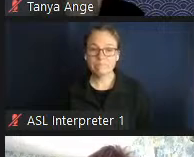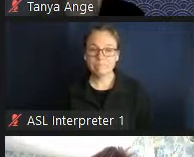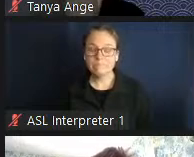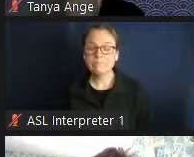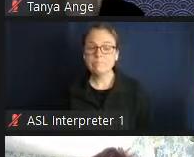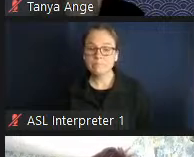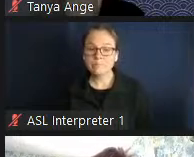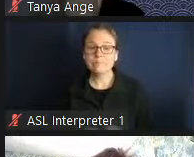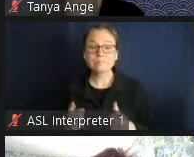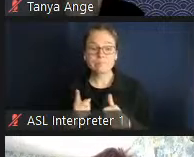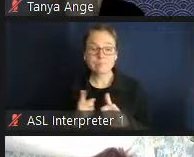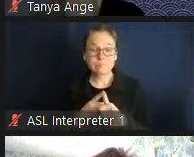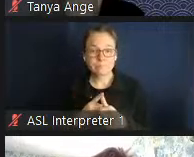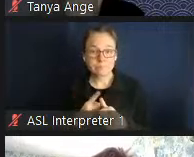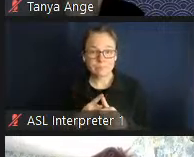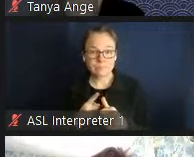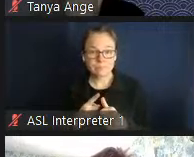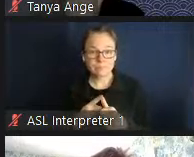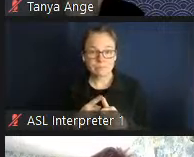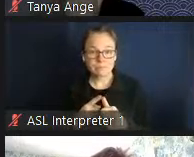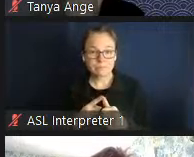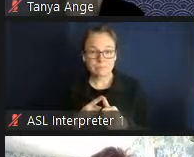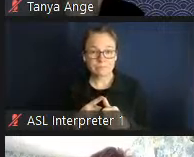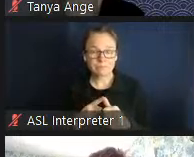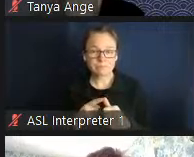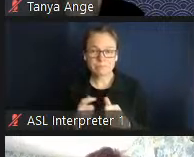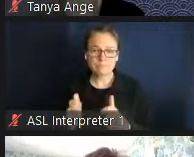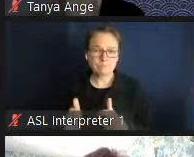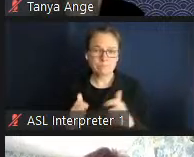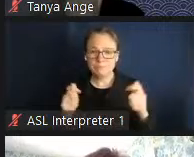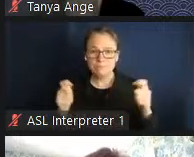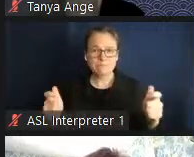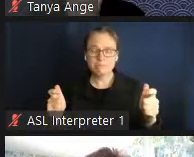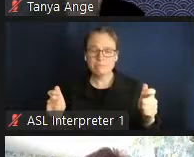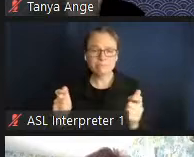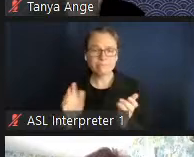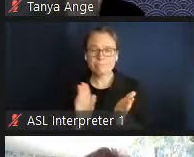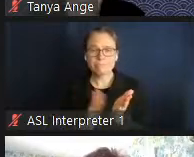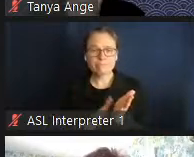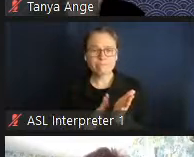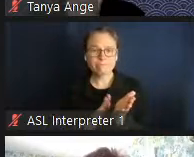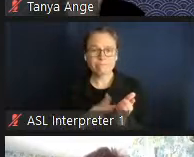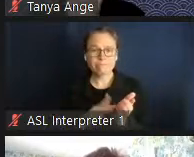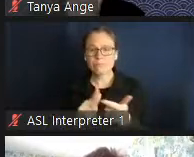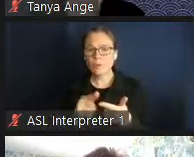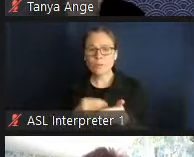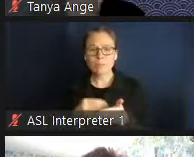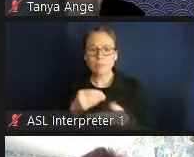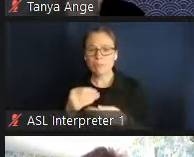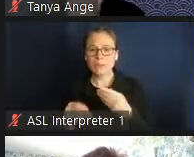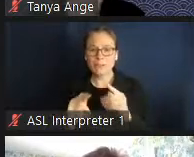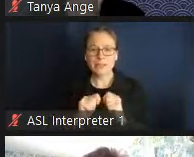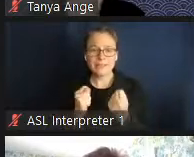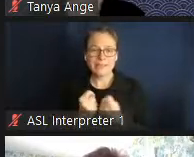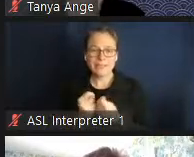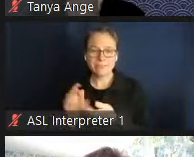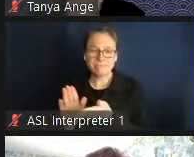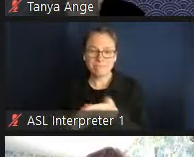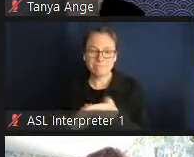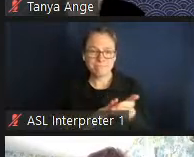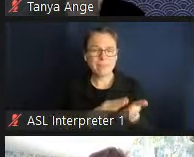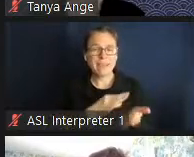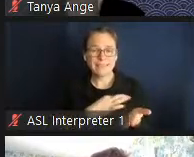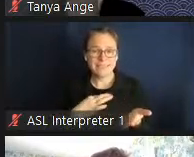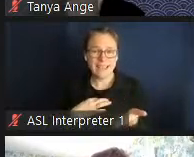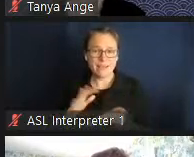the presentation material, I just want to give a big shout out to our budget team and all of the staff